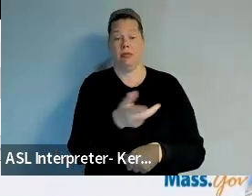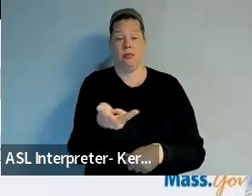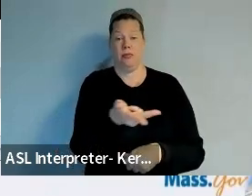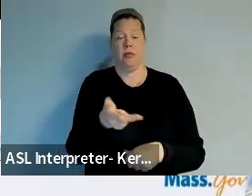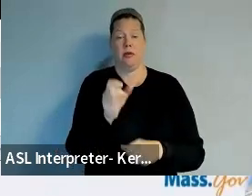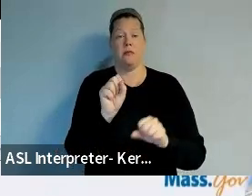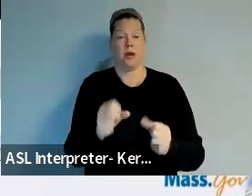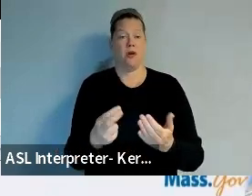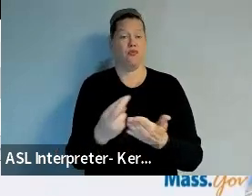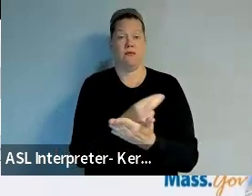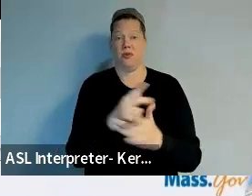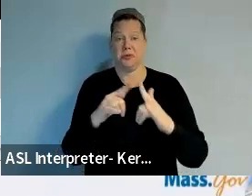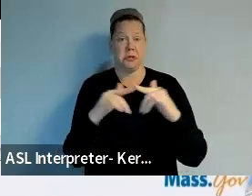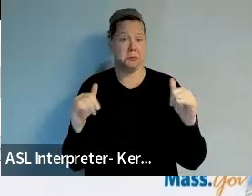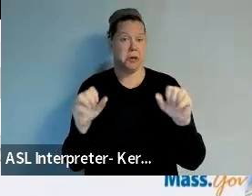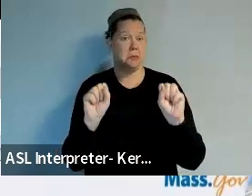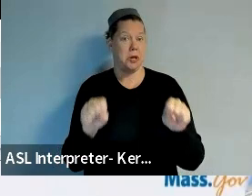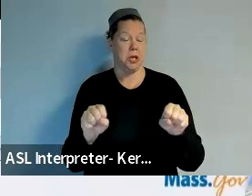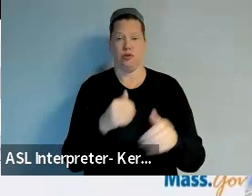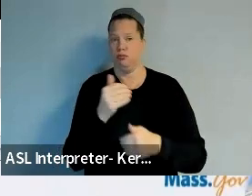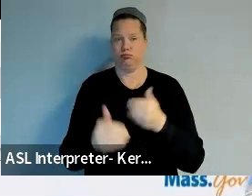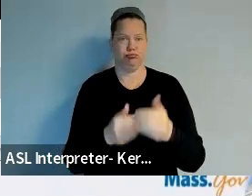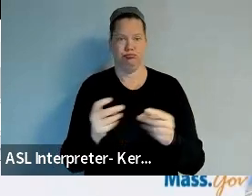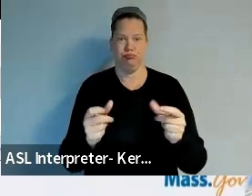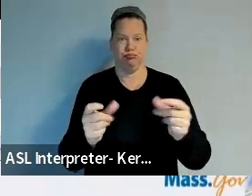complete restraint reporting.